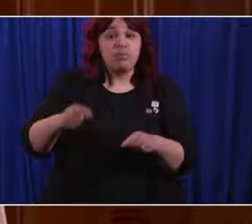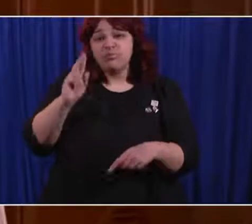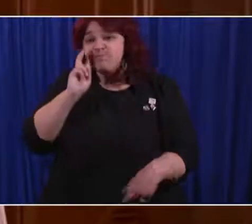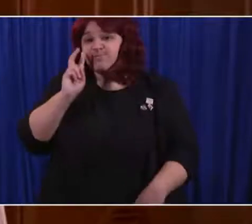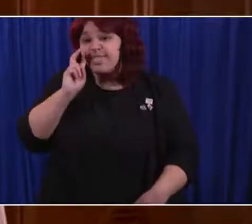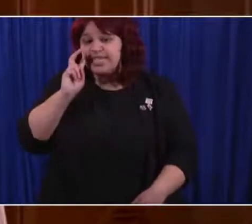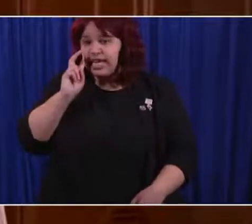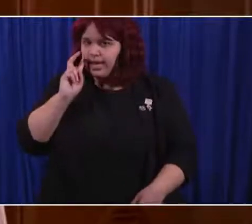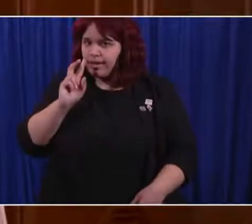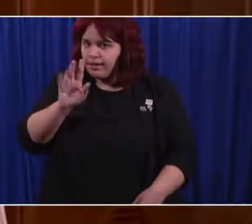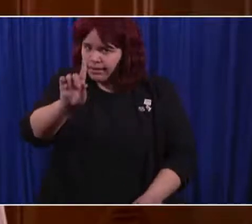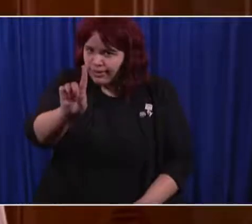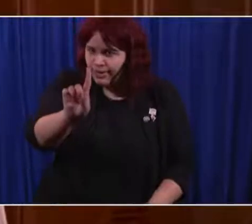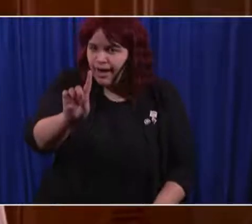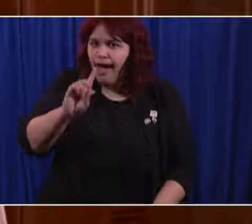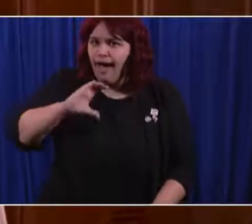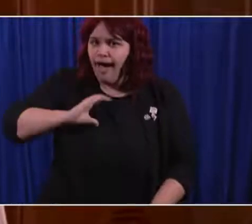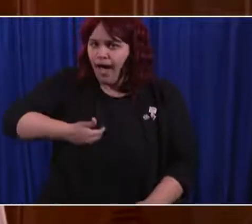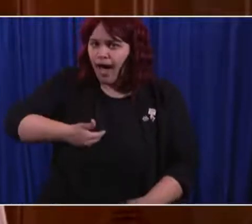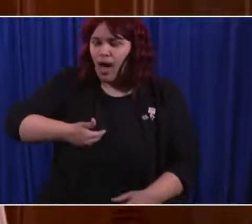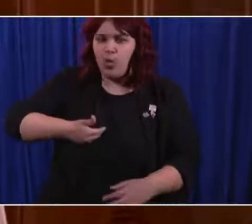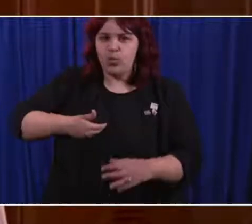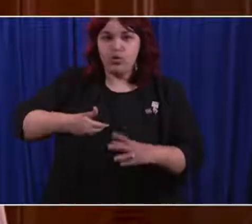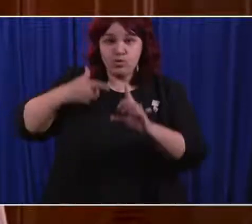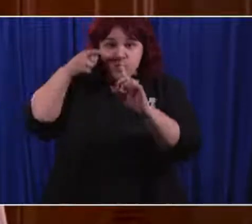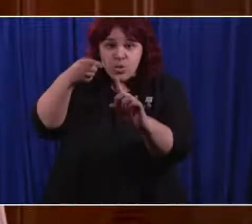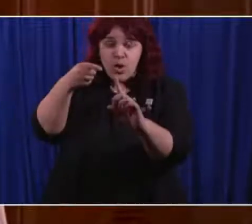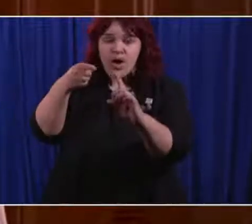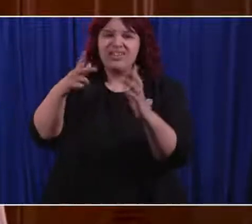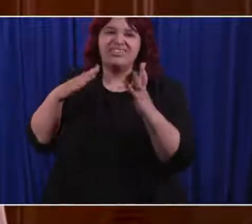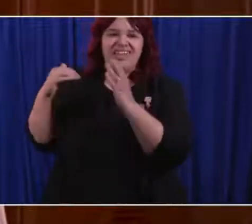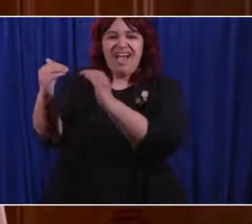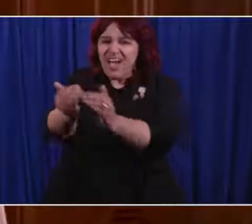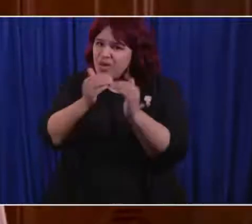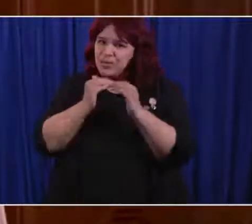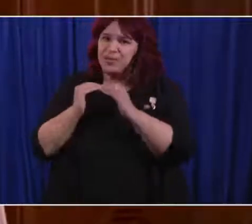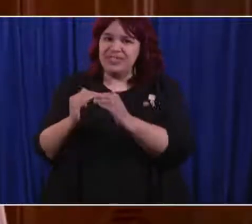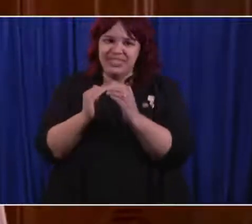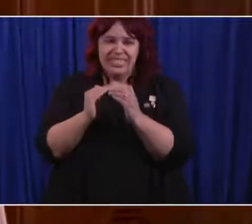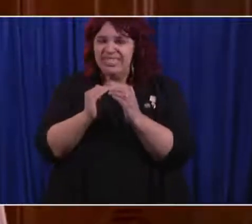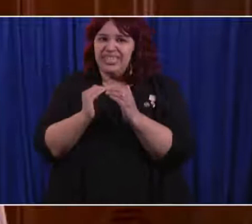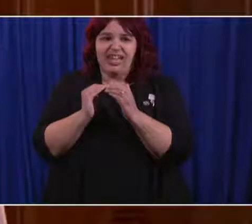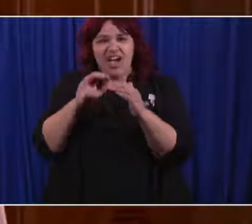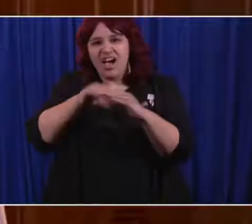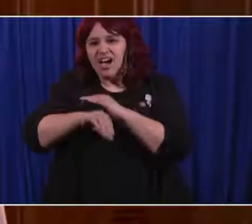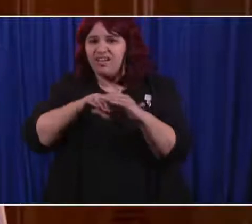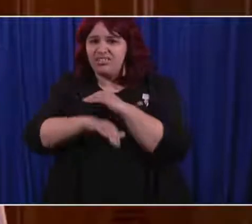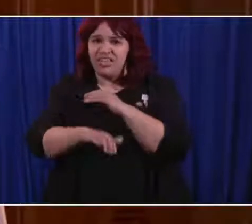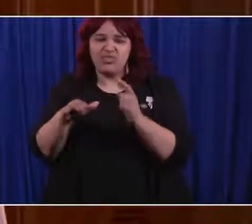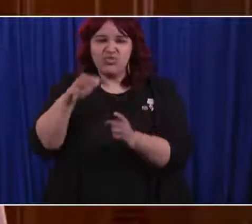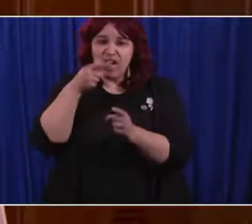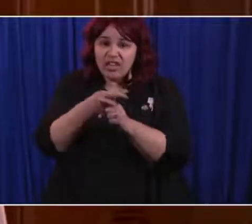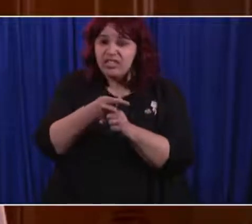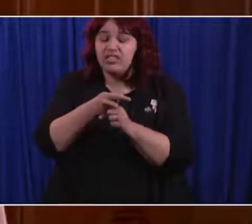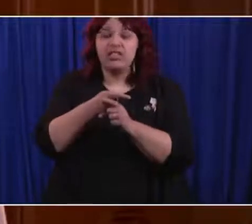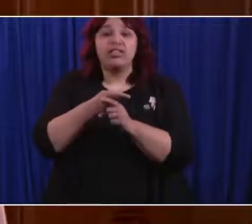focused on equity. We focused on not just by race, not just by income, but equity based